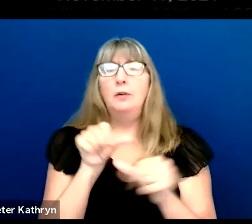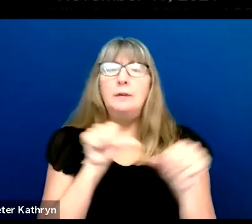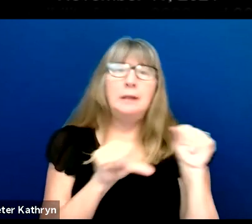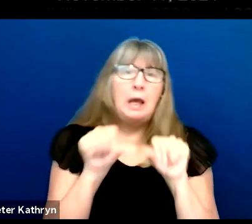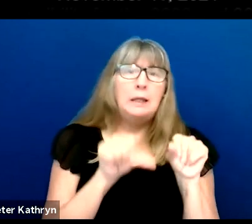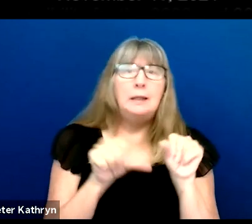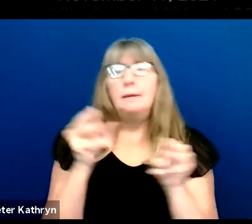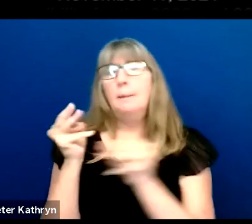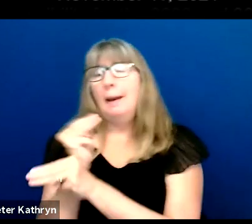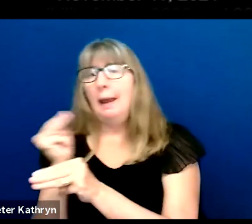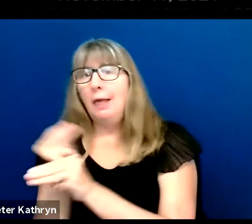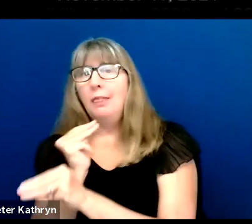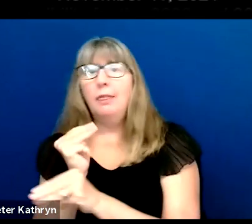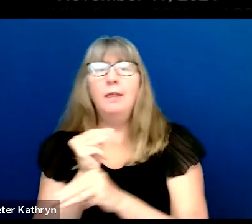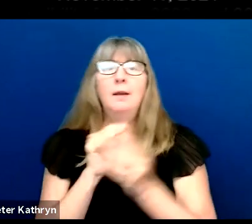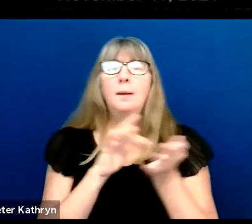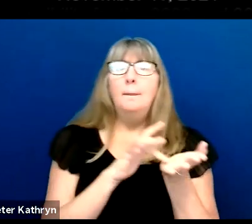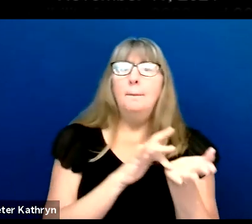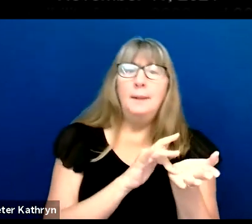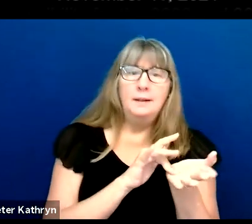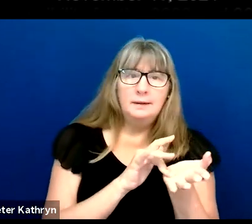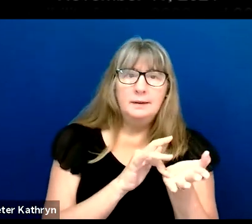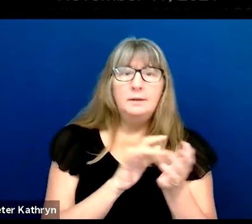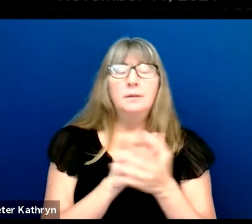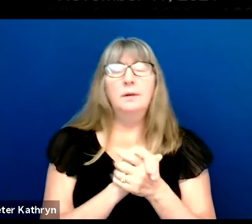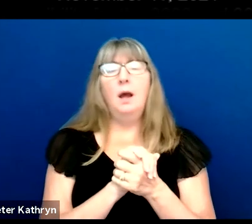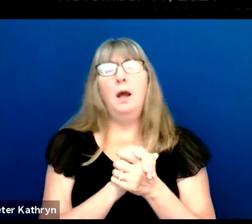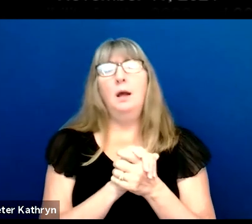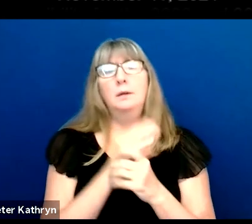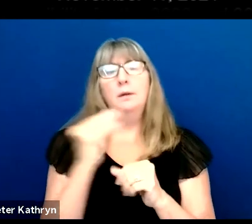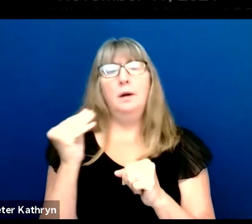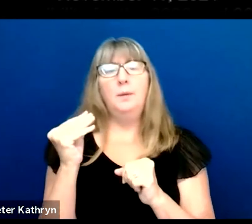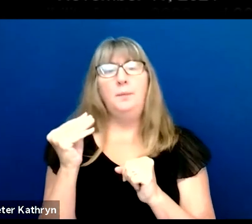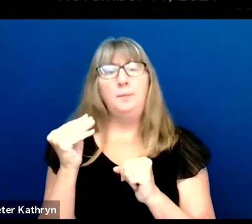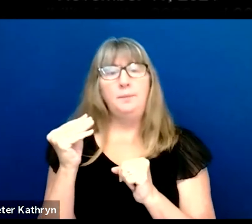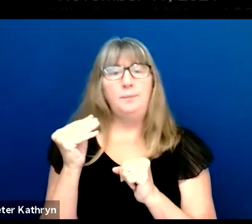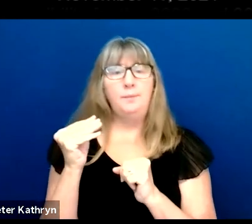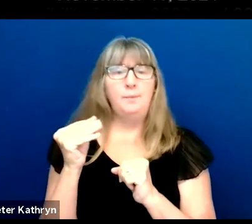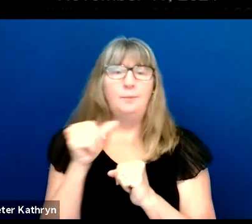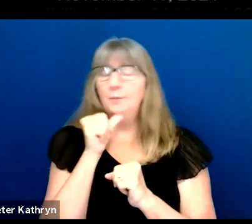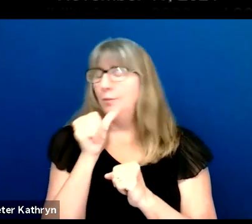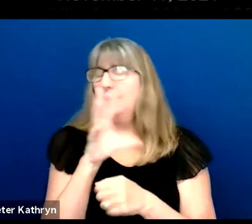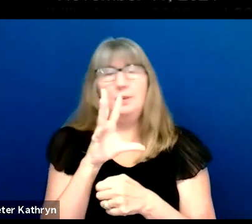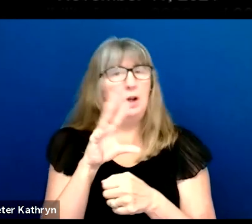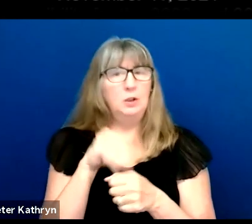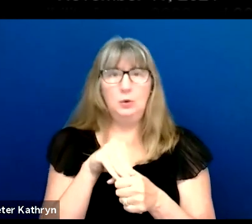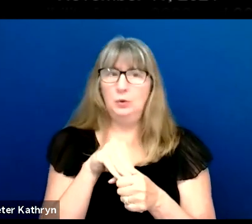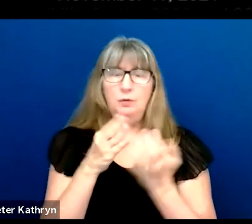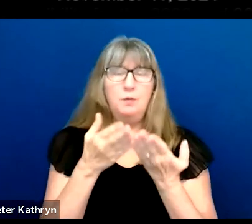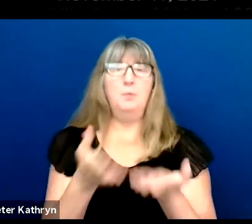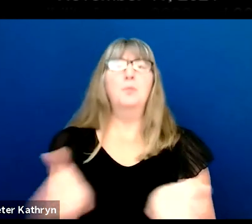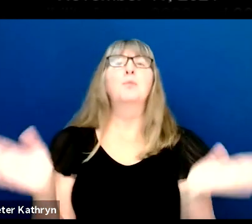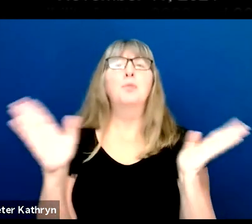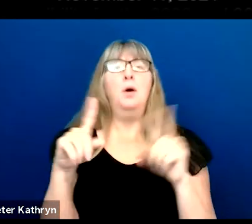science, mathematics, or medicine. And it's not inclusive of the broader range